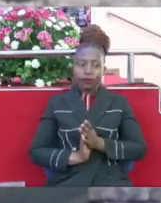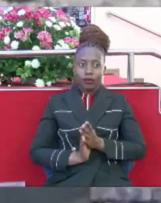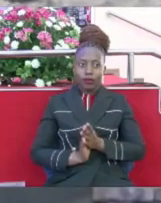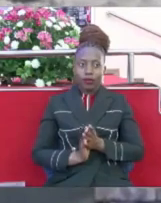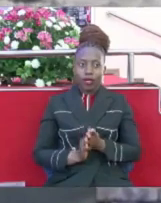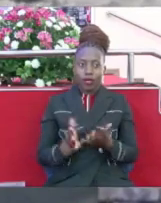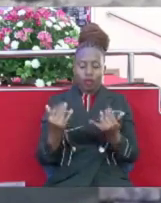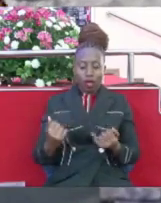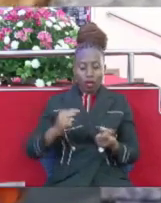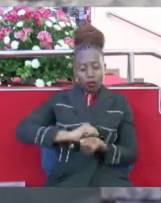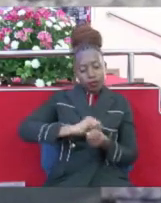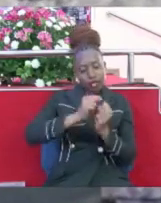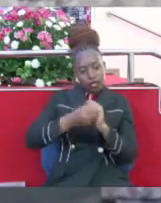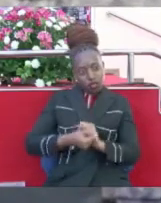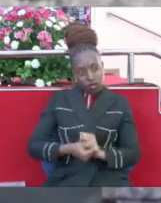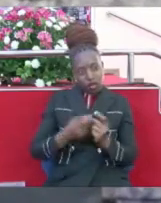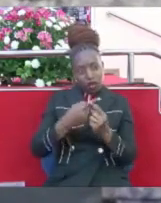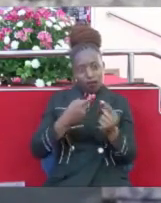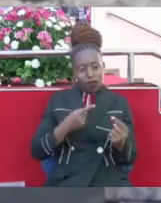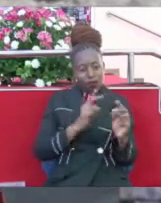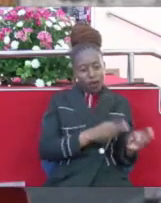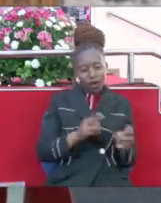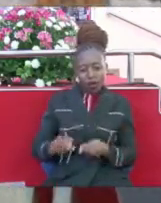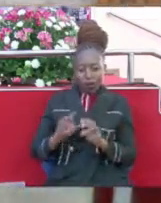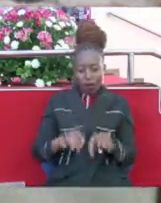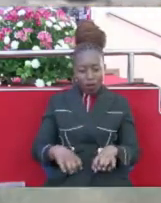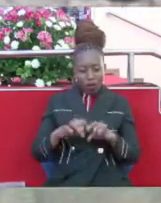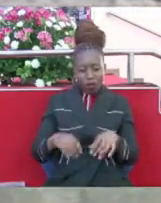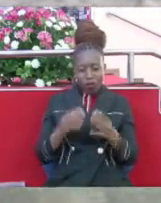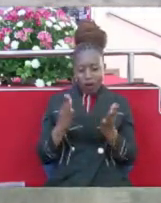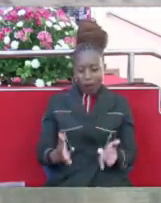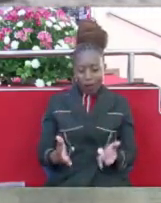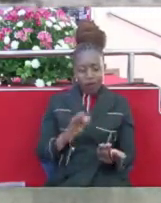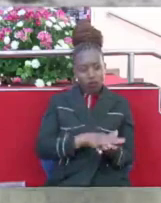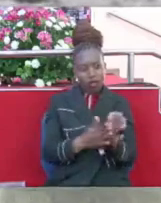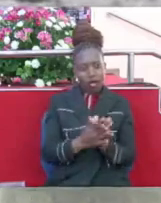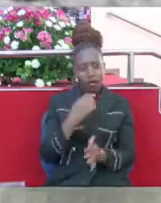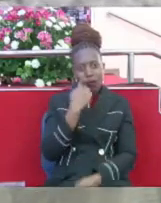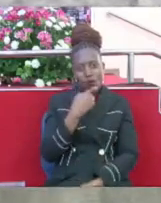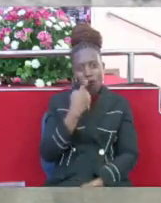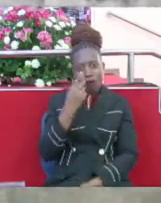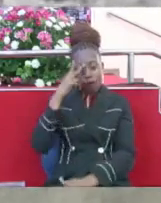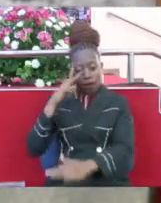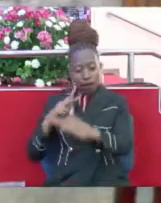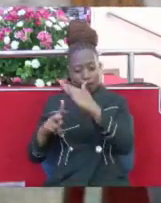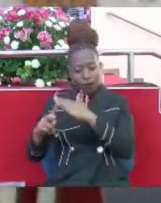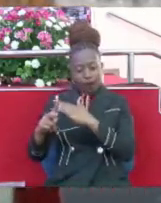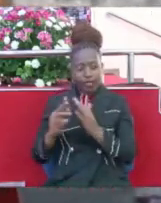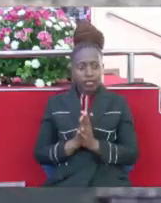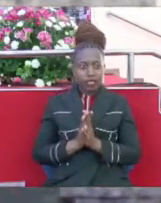from just being an ordinary farmer to becoming a prophet. Kwa hivyo alikuwa anageuzwa kutokana na kuwa mkulima wa